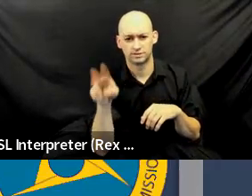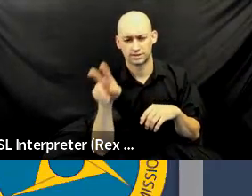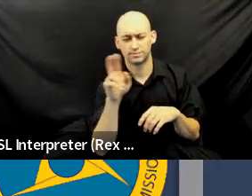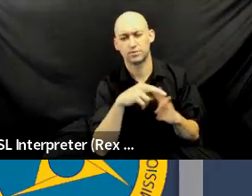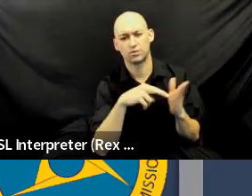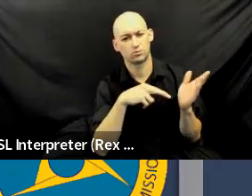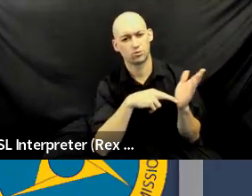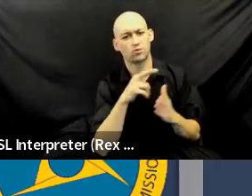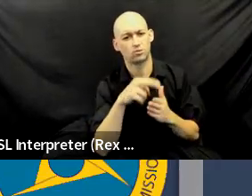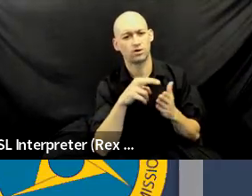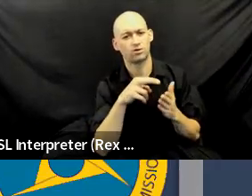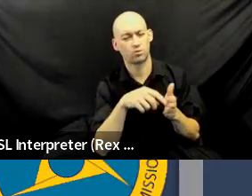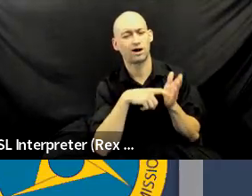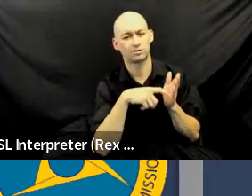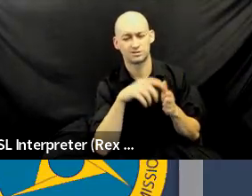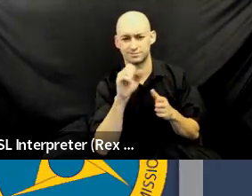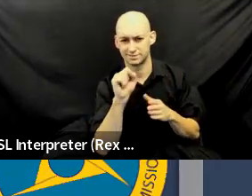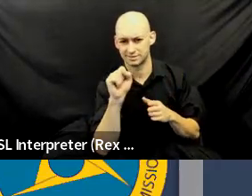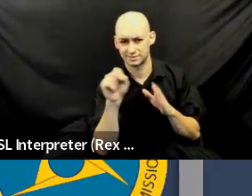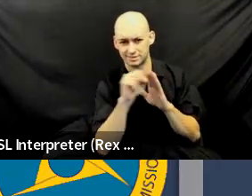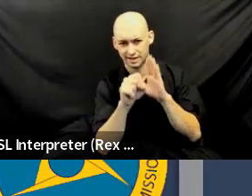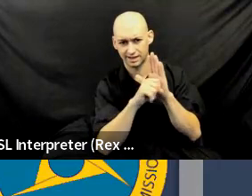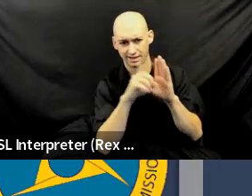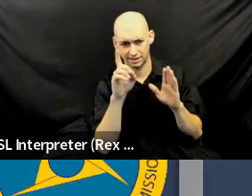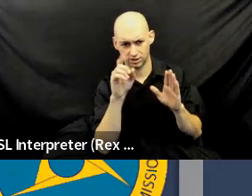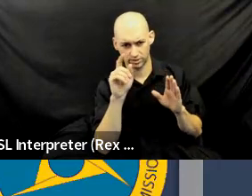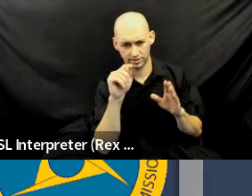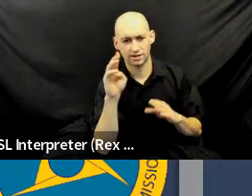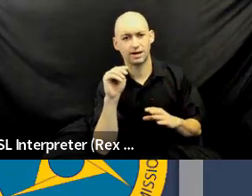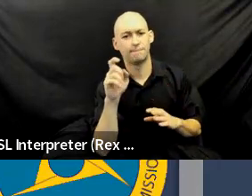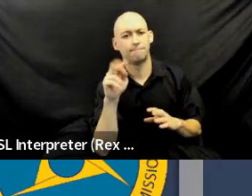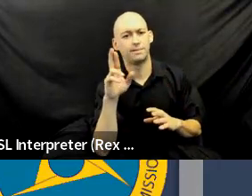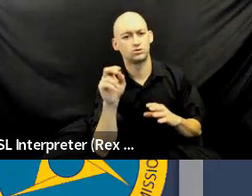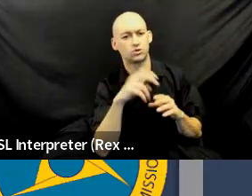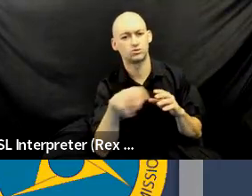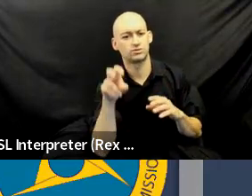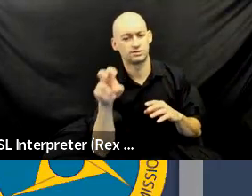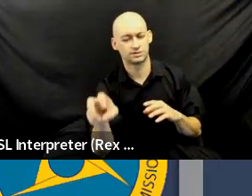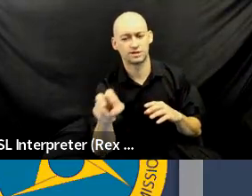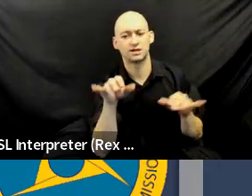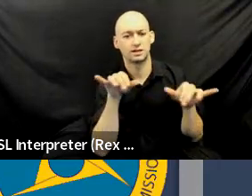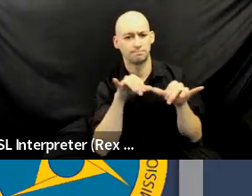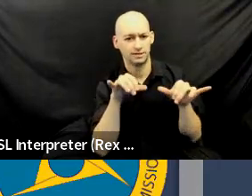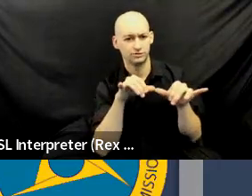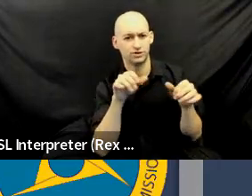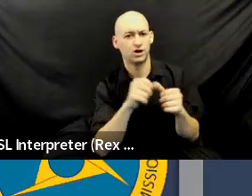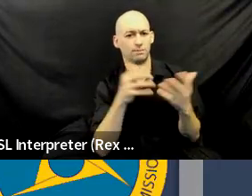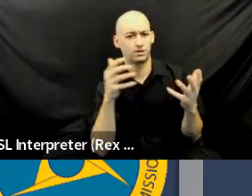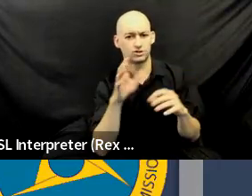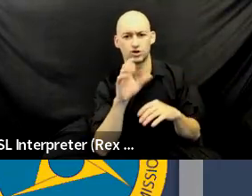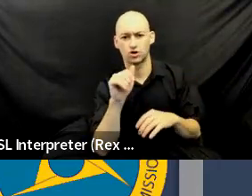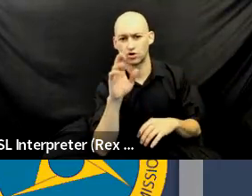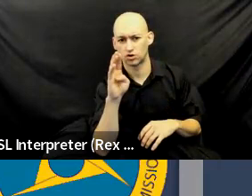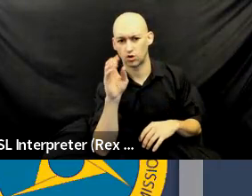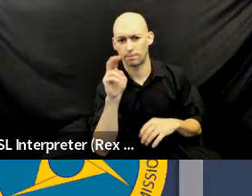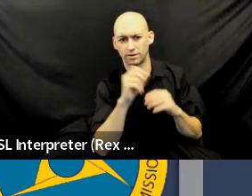state DOTs and metropolitan planning organizations to measure their transportation-related carbon dioxide emissions and set targets for